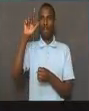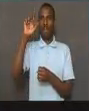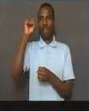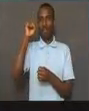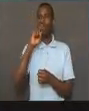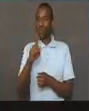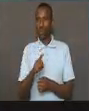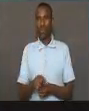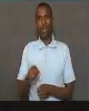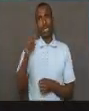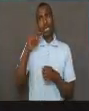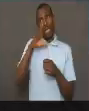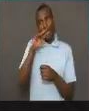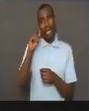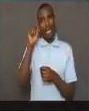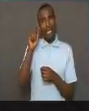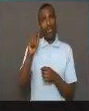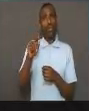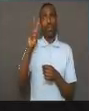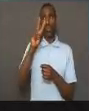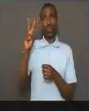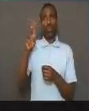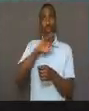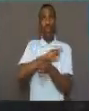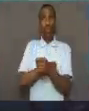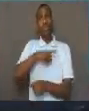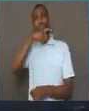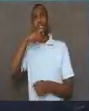that couples have on a rigid body.